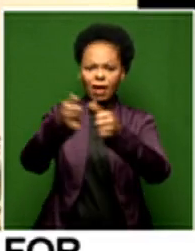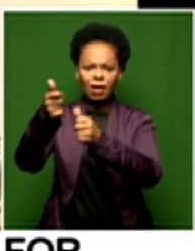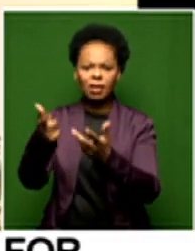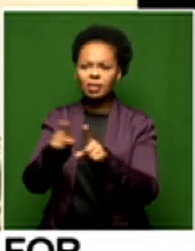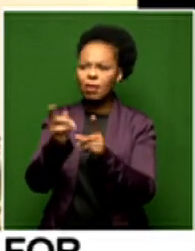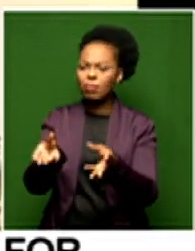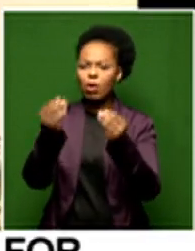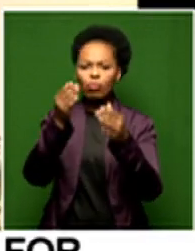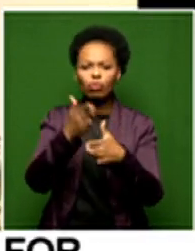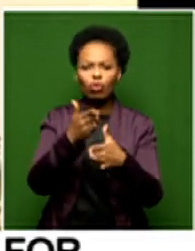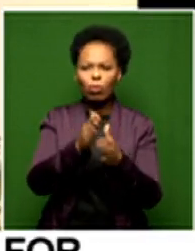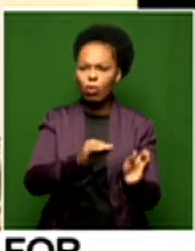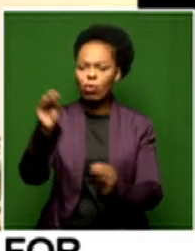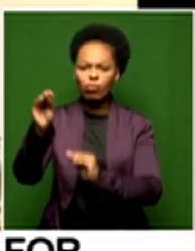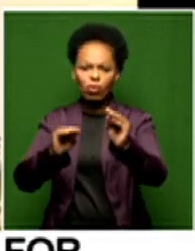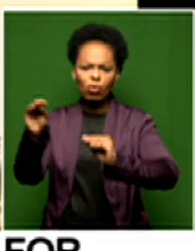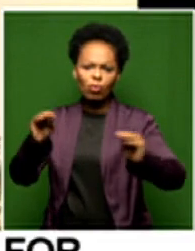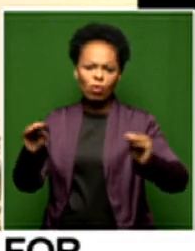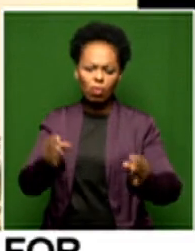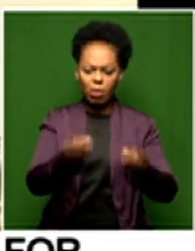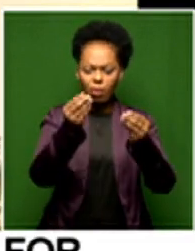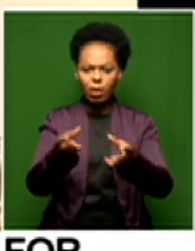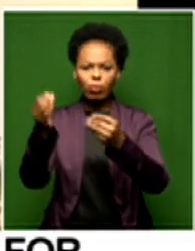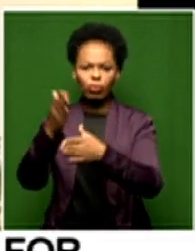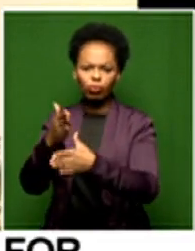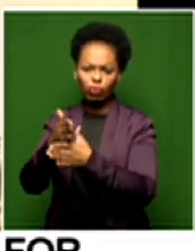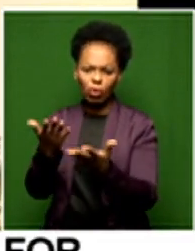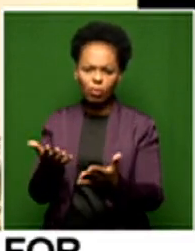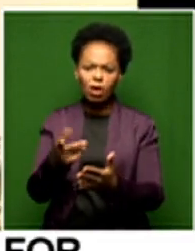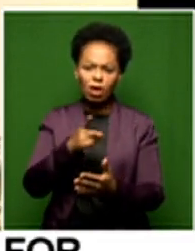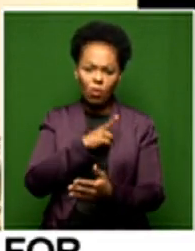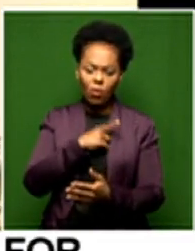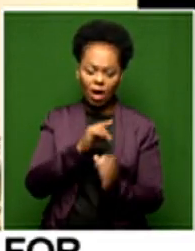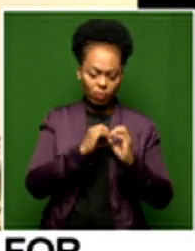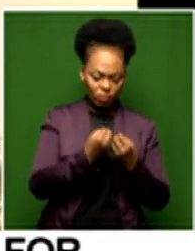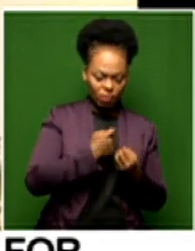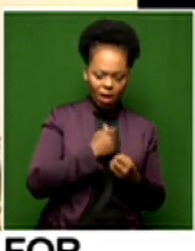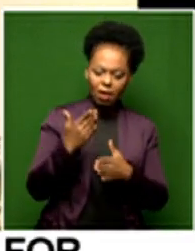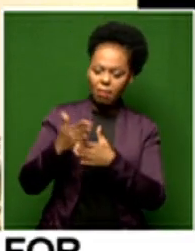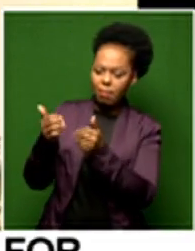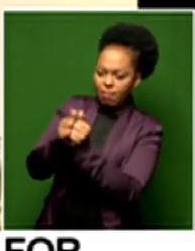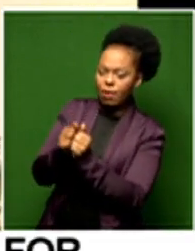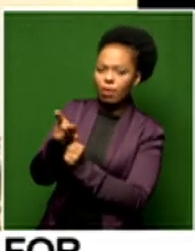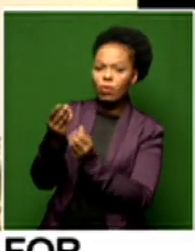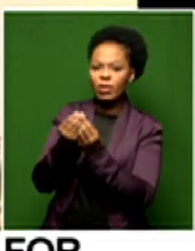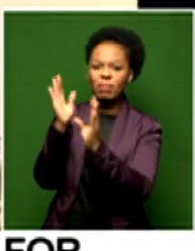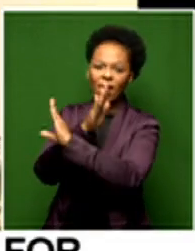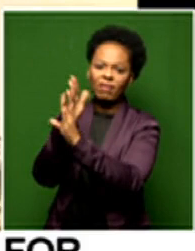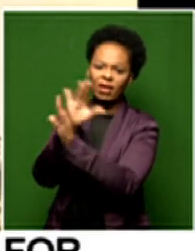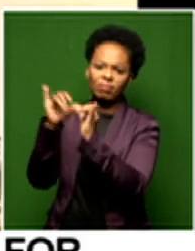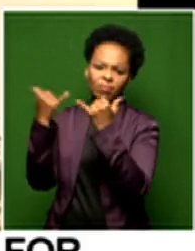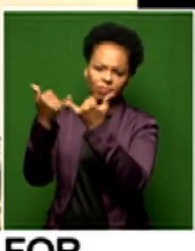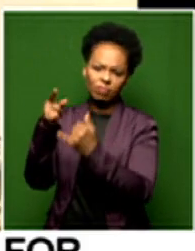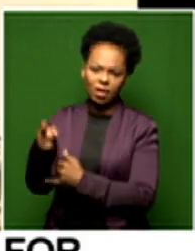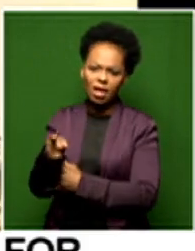as well. So we partner with other private sector initiatives and try to look for work for people. Or in